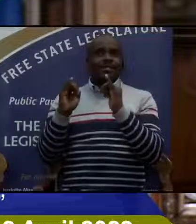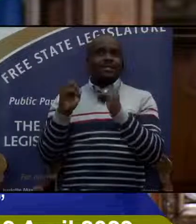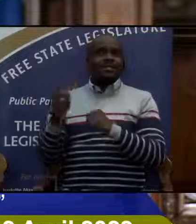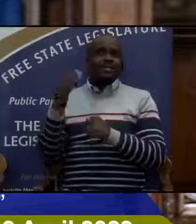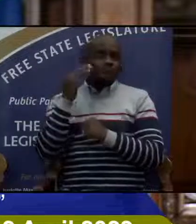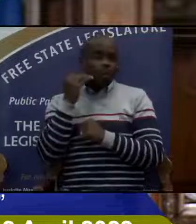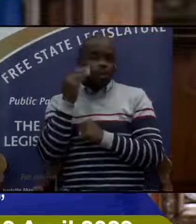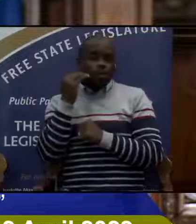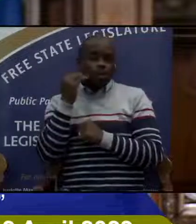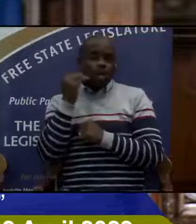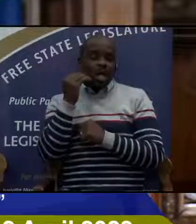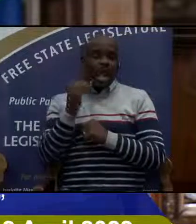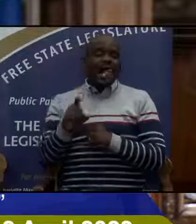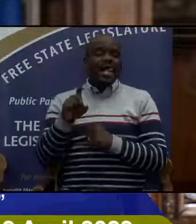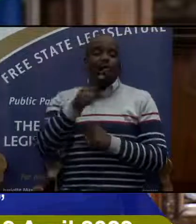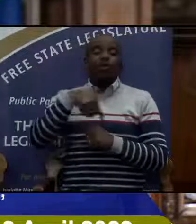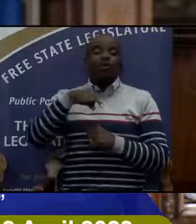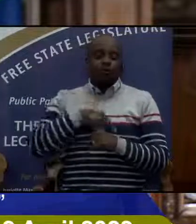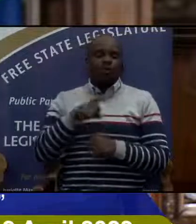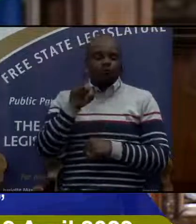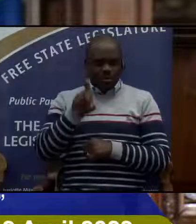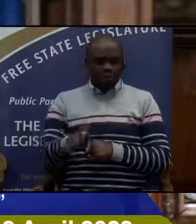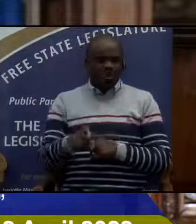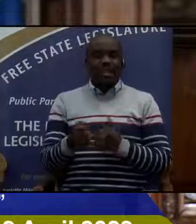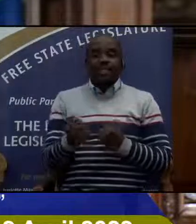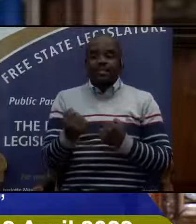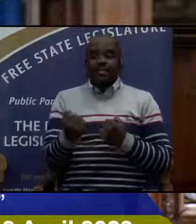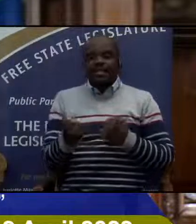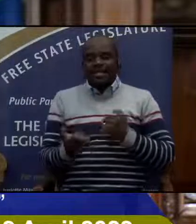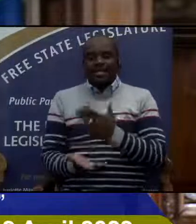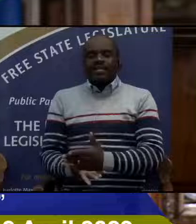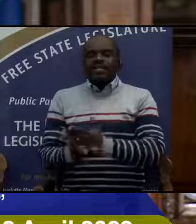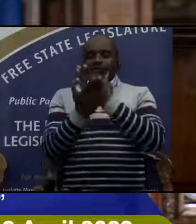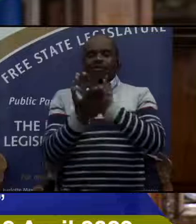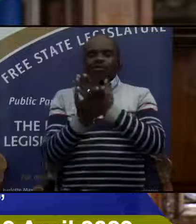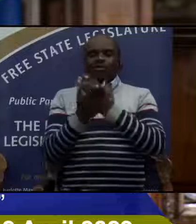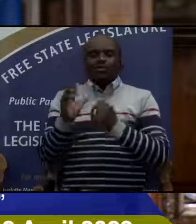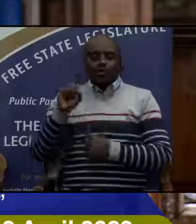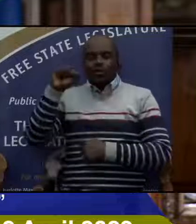assist Bloemfontein Celtics, which will not even cost 20 million rand.